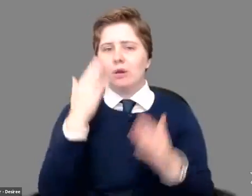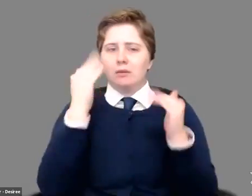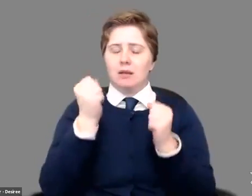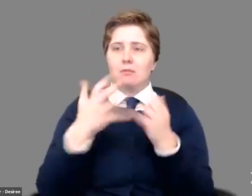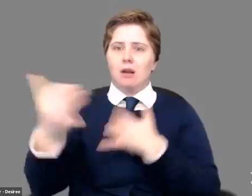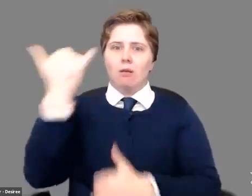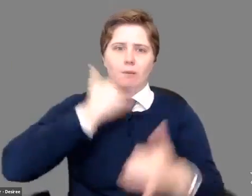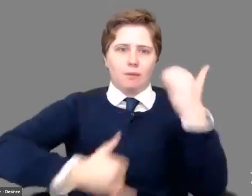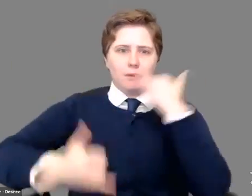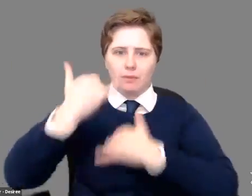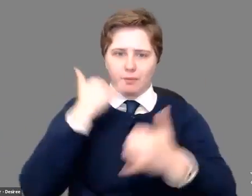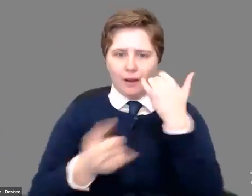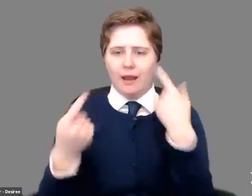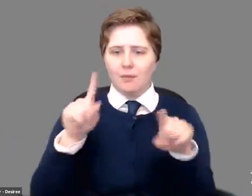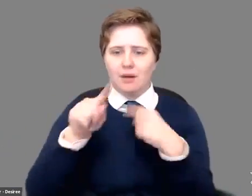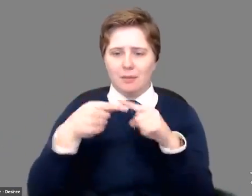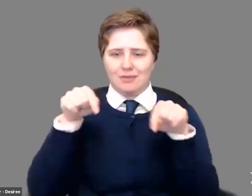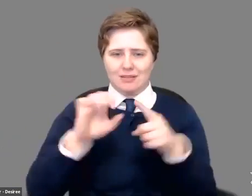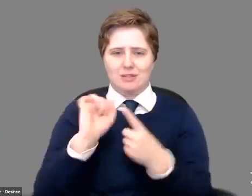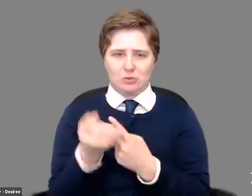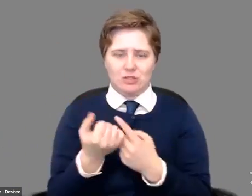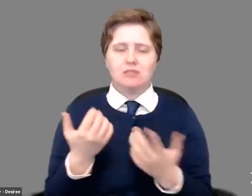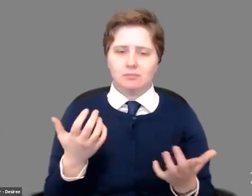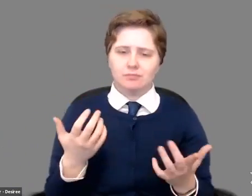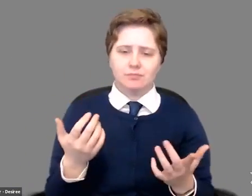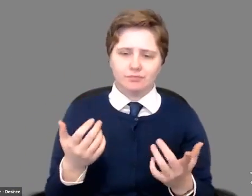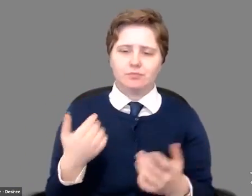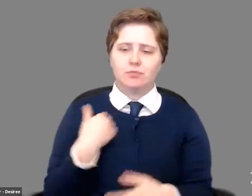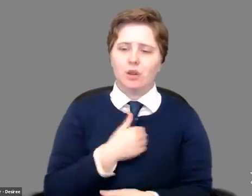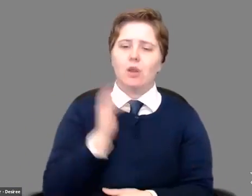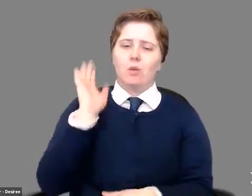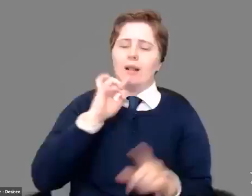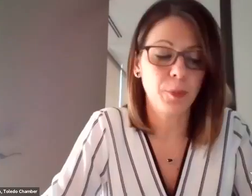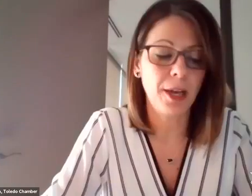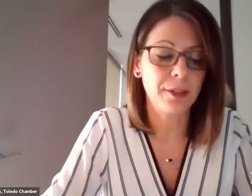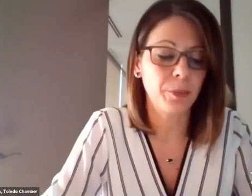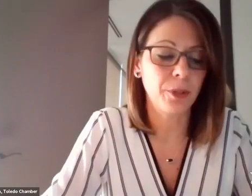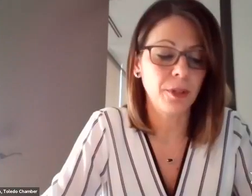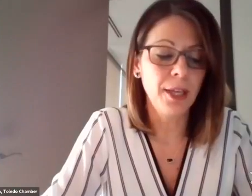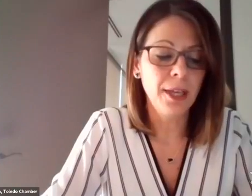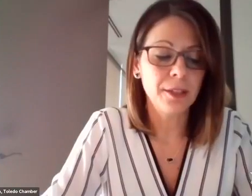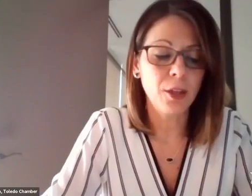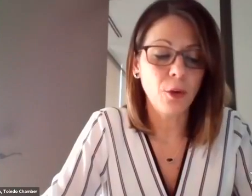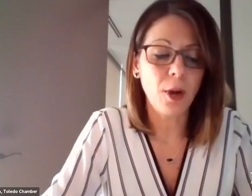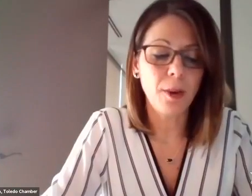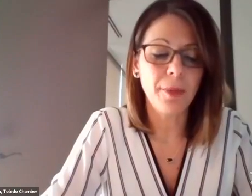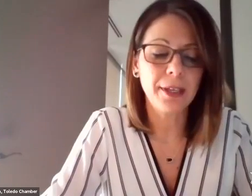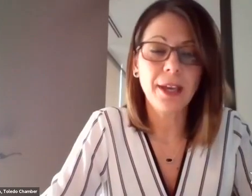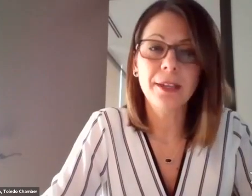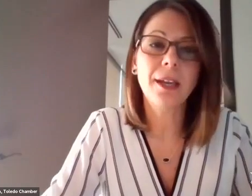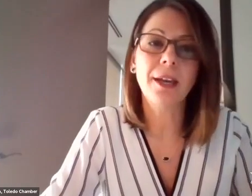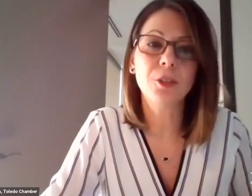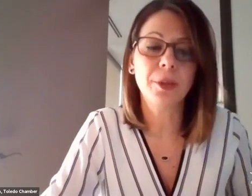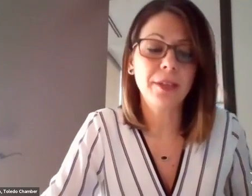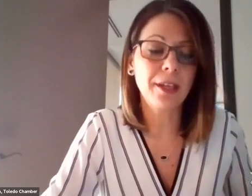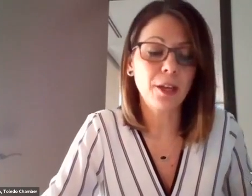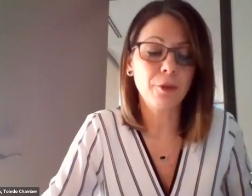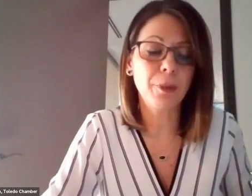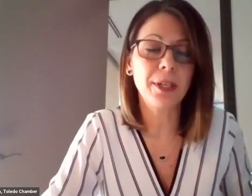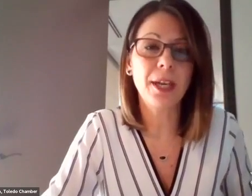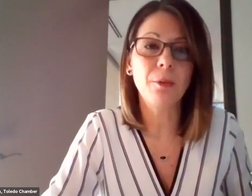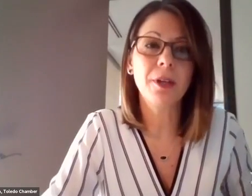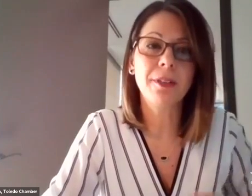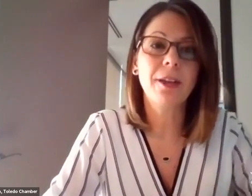large volume of calls, and we will answer those as quickly as possible. So again, I just want to